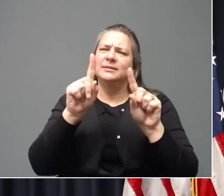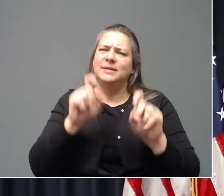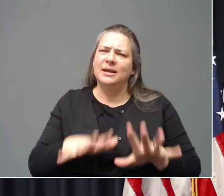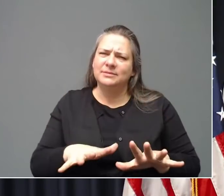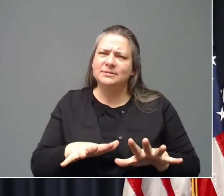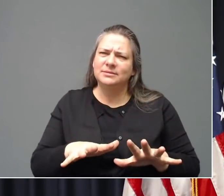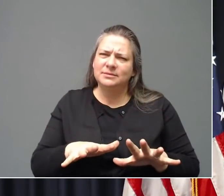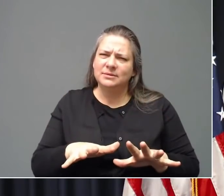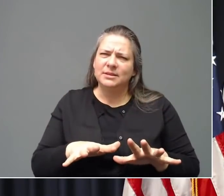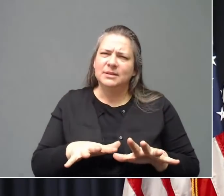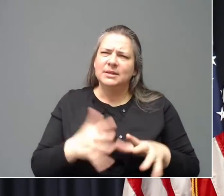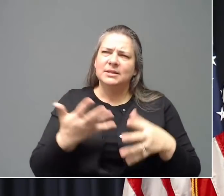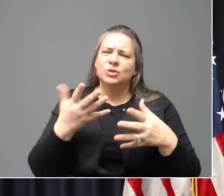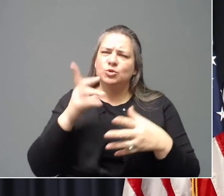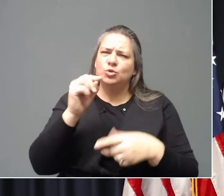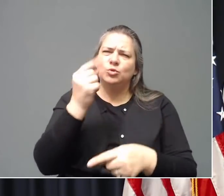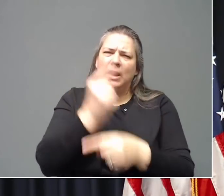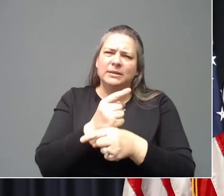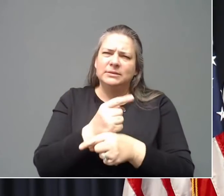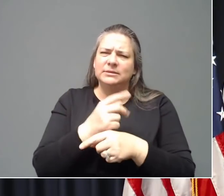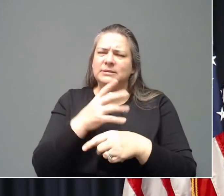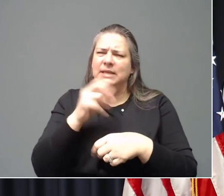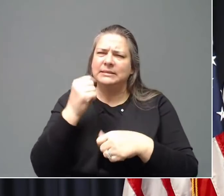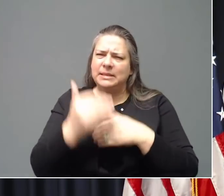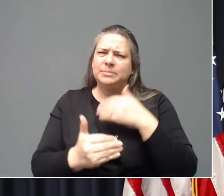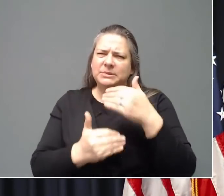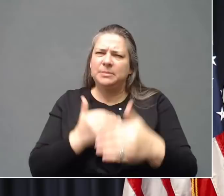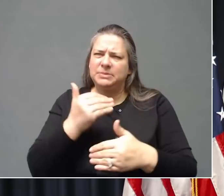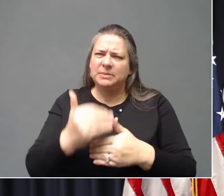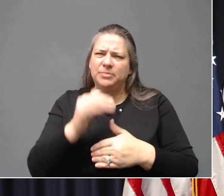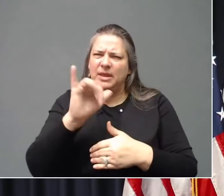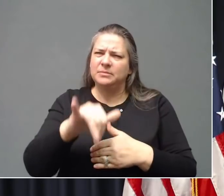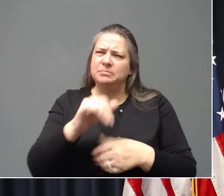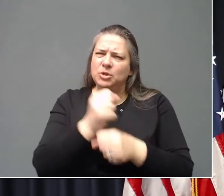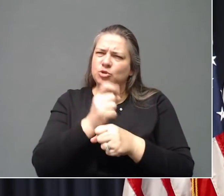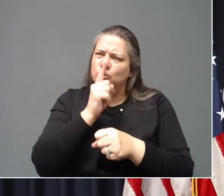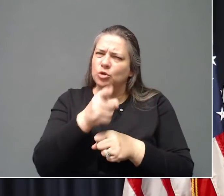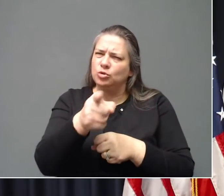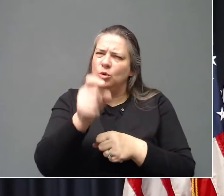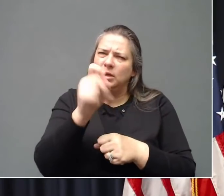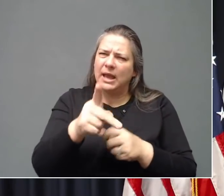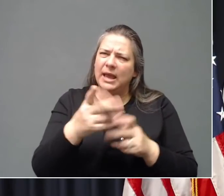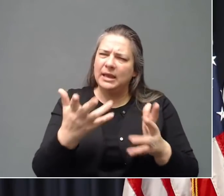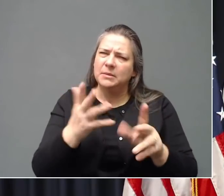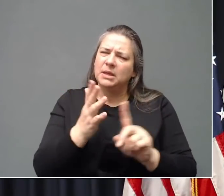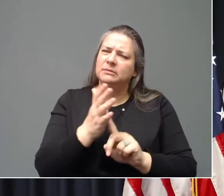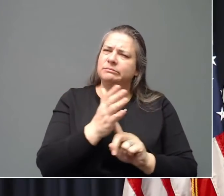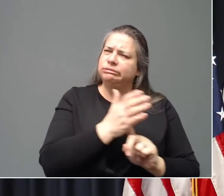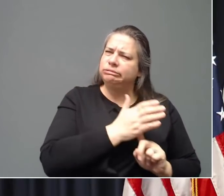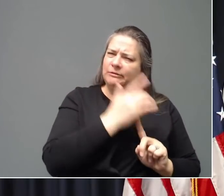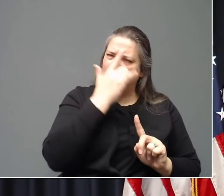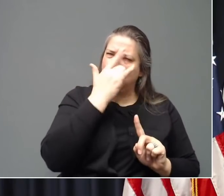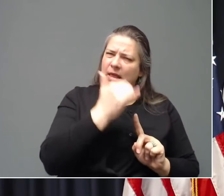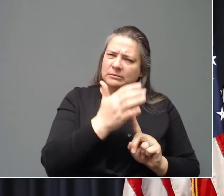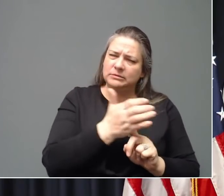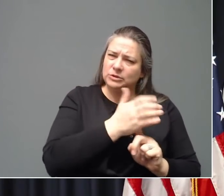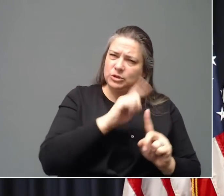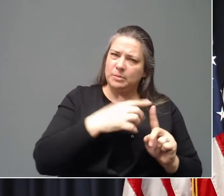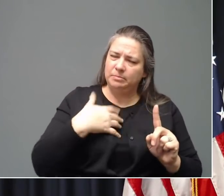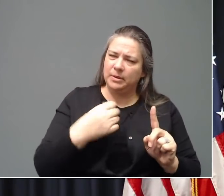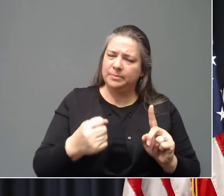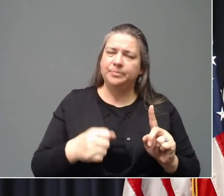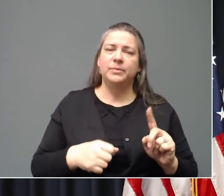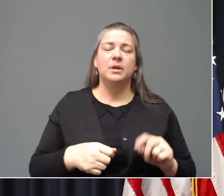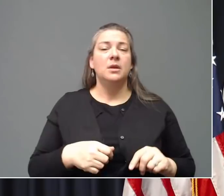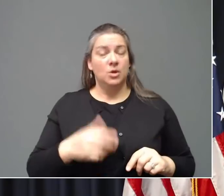take the necessary steps. My final point for today is, though I've been pretty overwhelmed with the vaccine rollout and